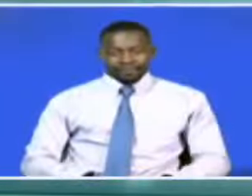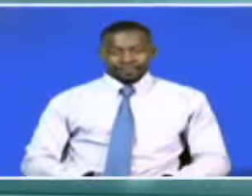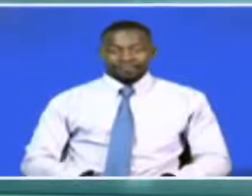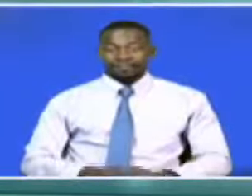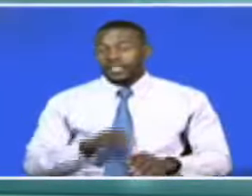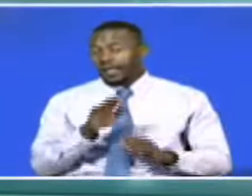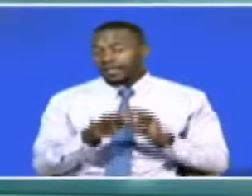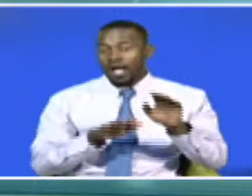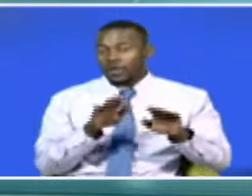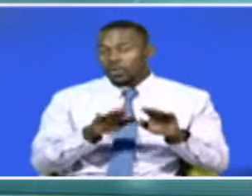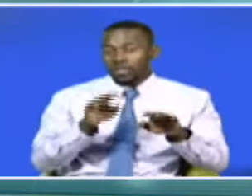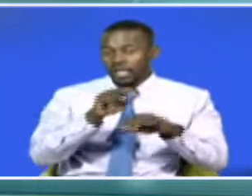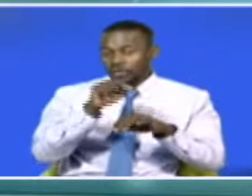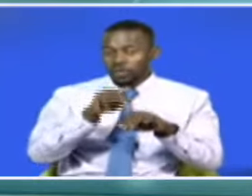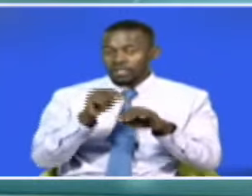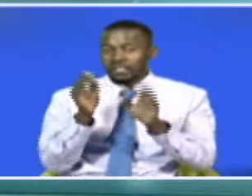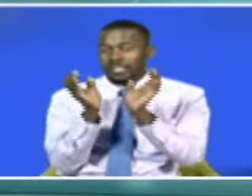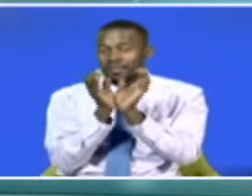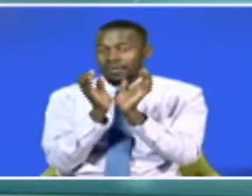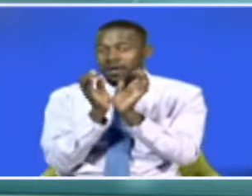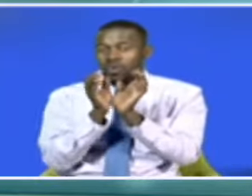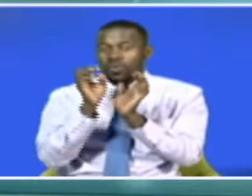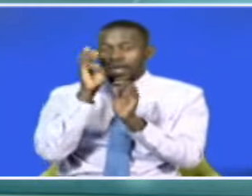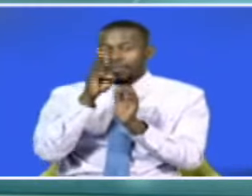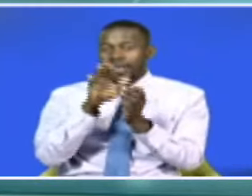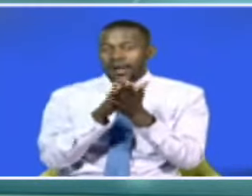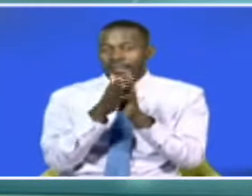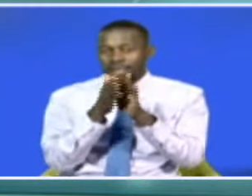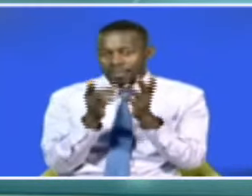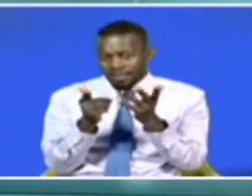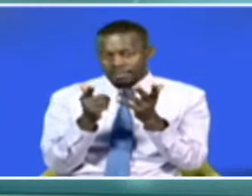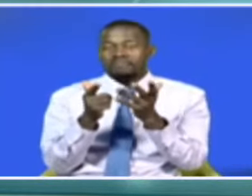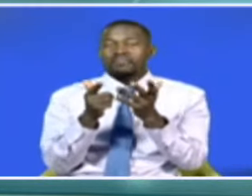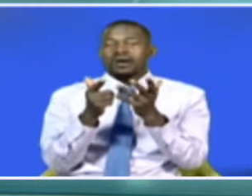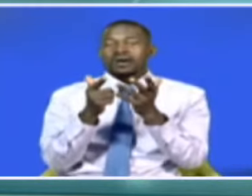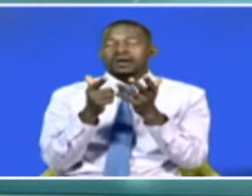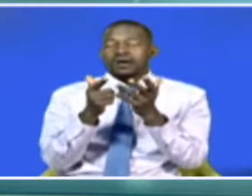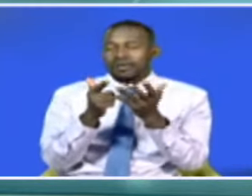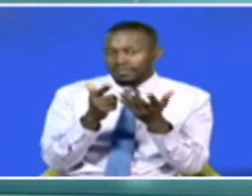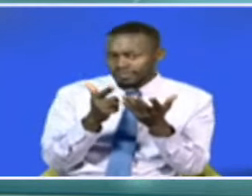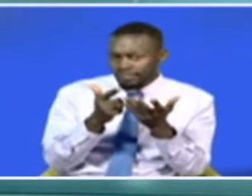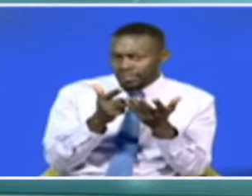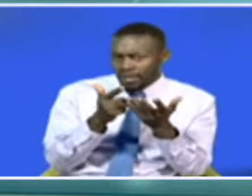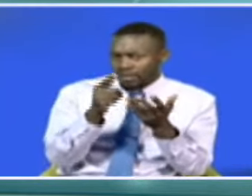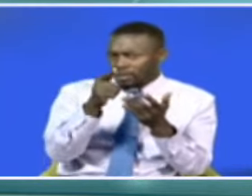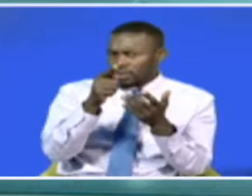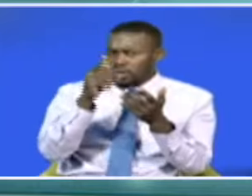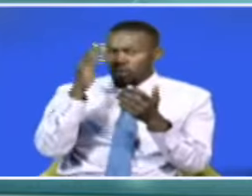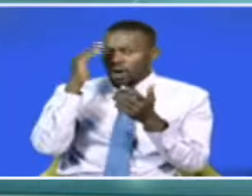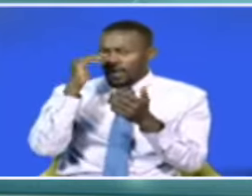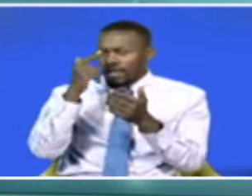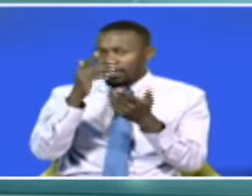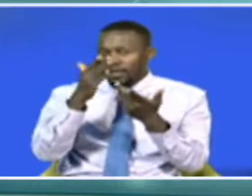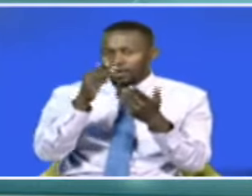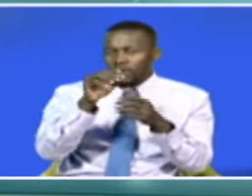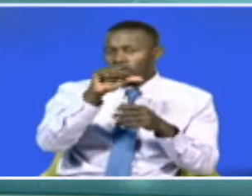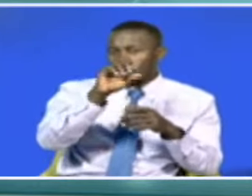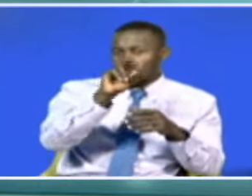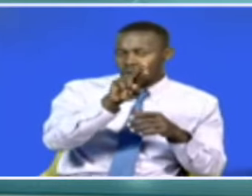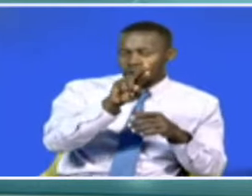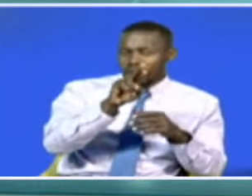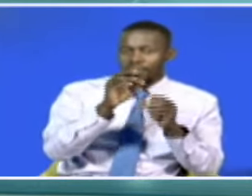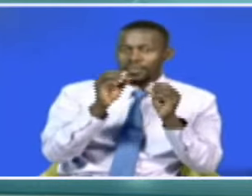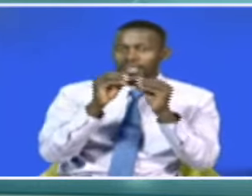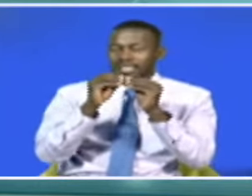Nyayo National Stadium will become the heart of African football as Gor Mahia faces off against Egypt's powerhouse Al